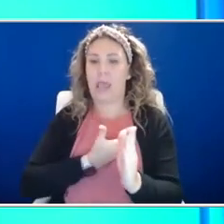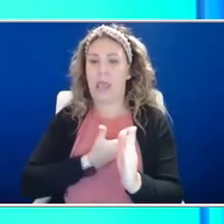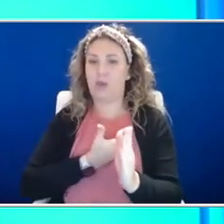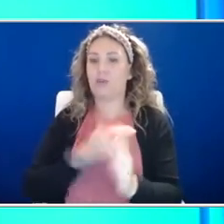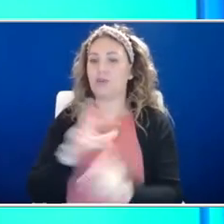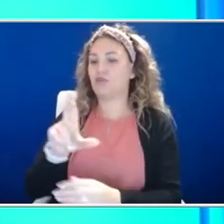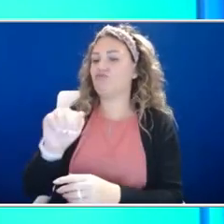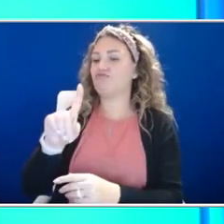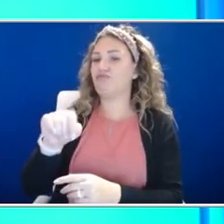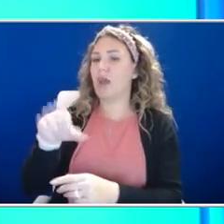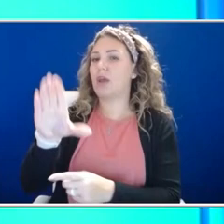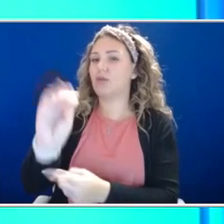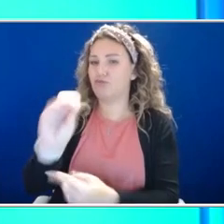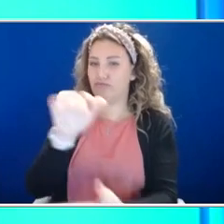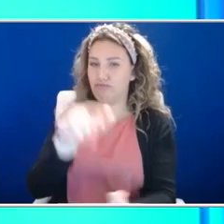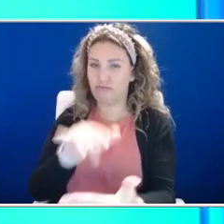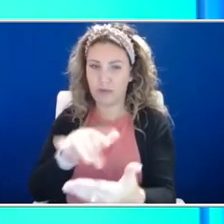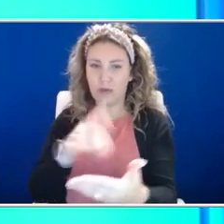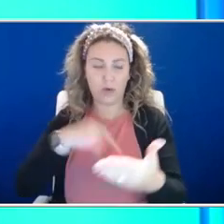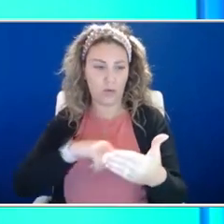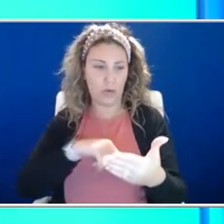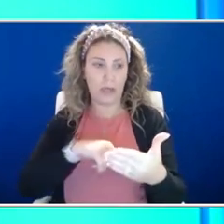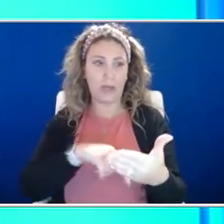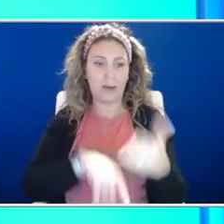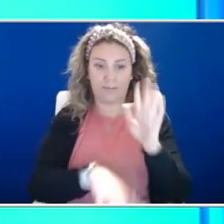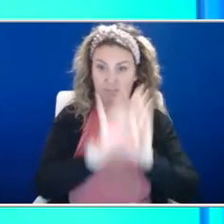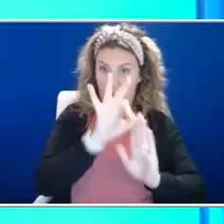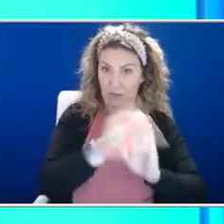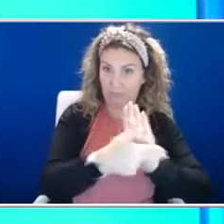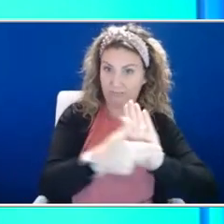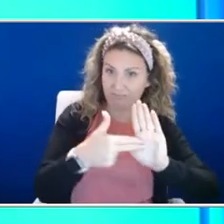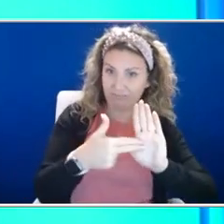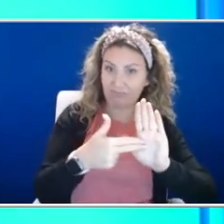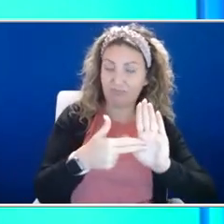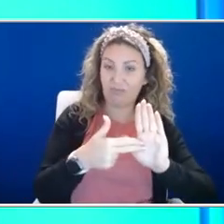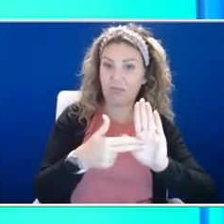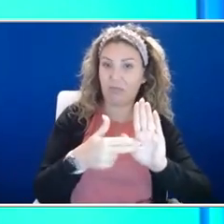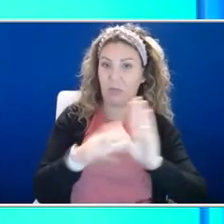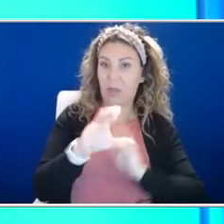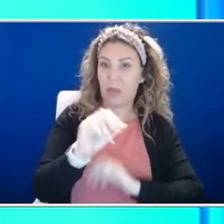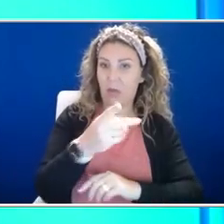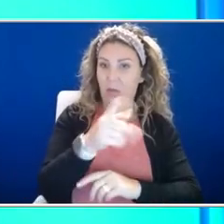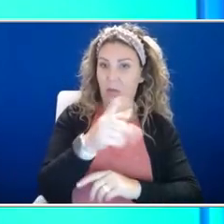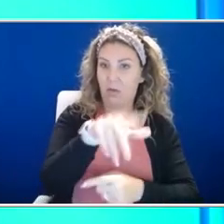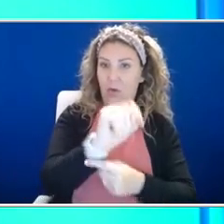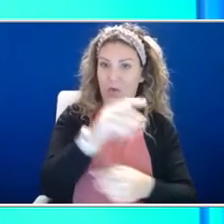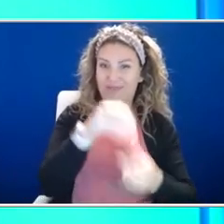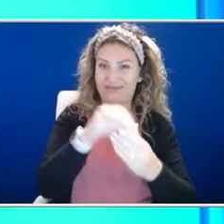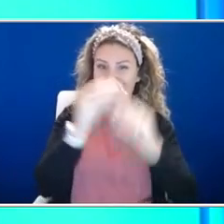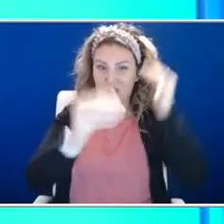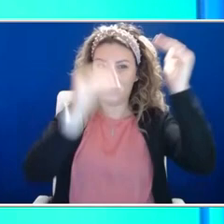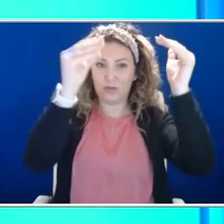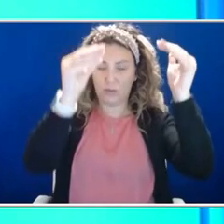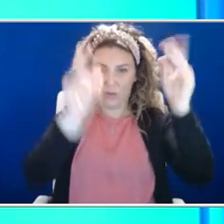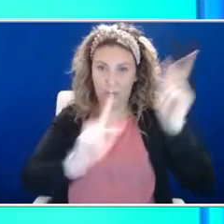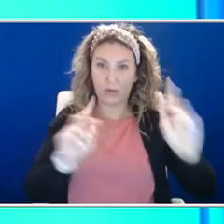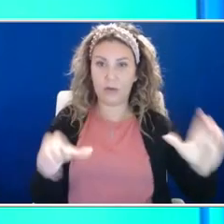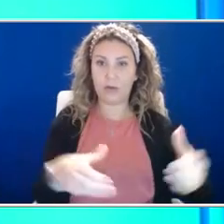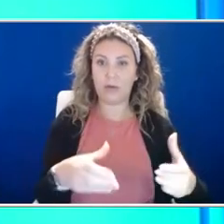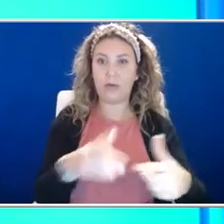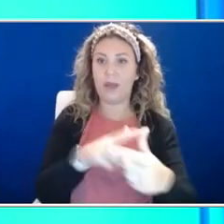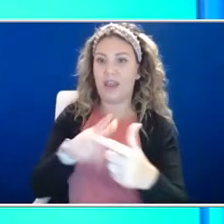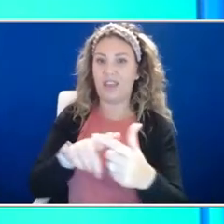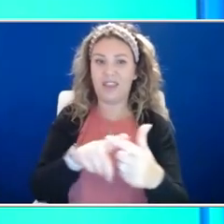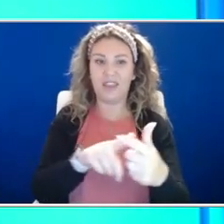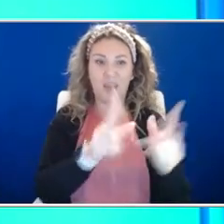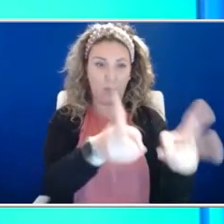we define the cohort as an adult inpatient population, and then we extract the data